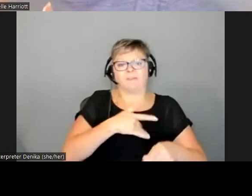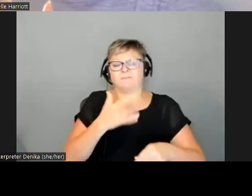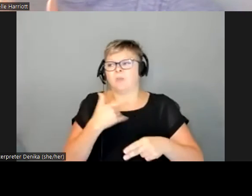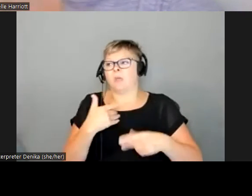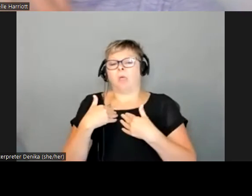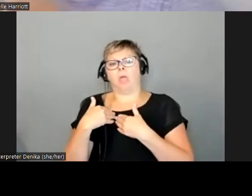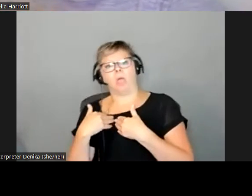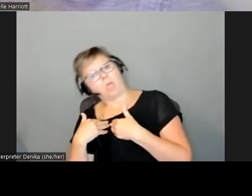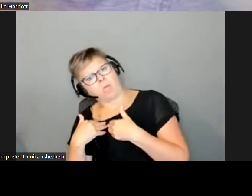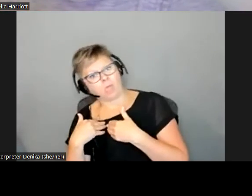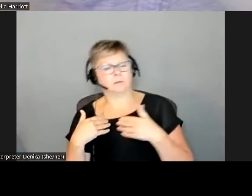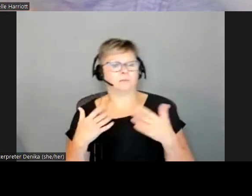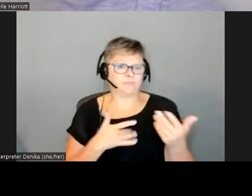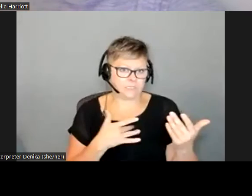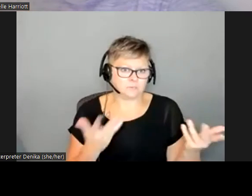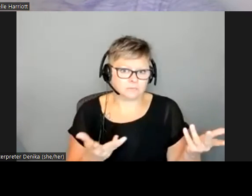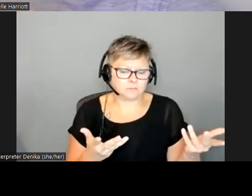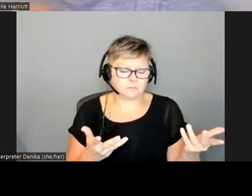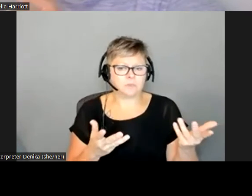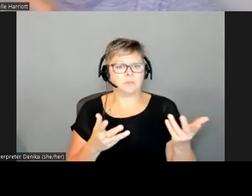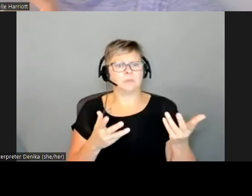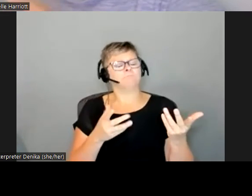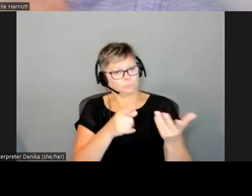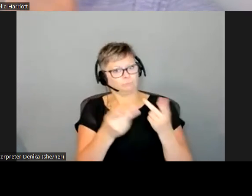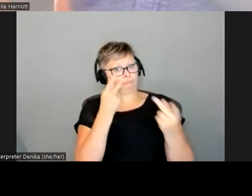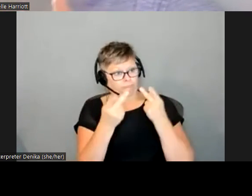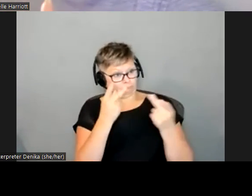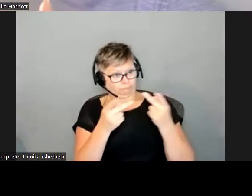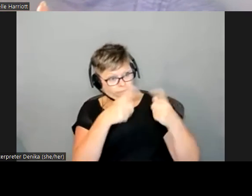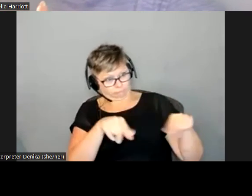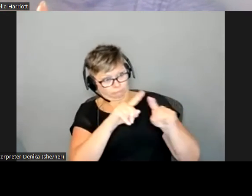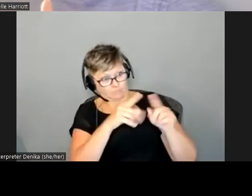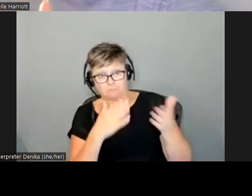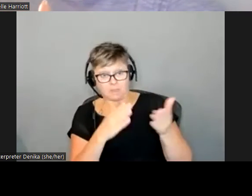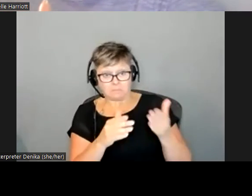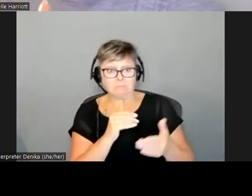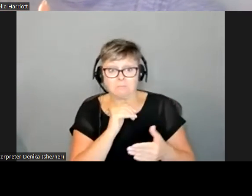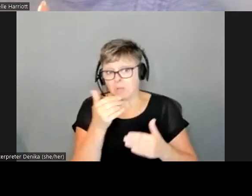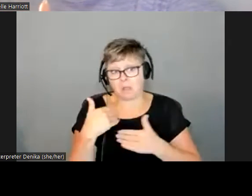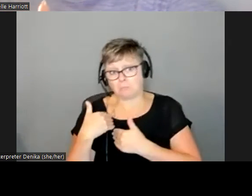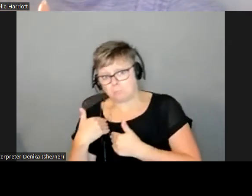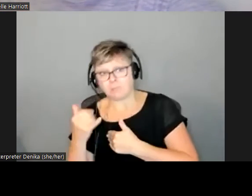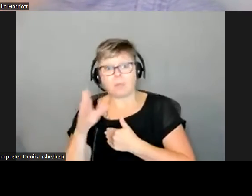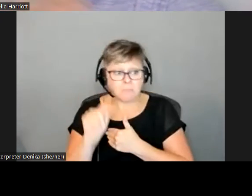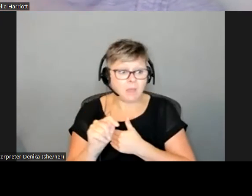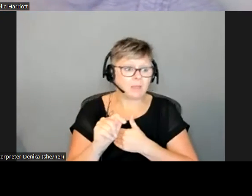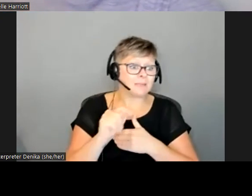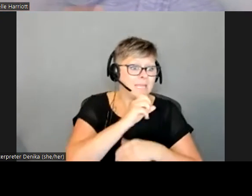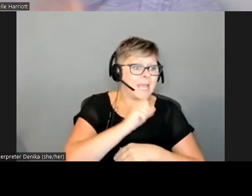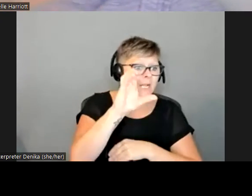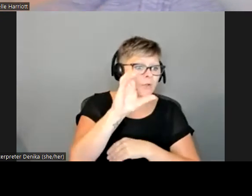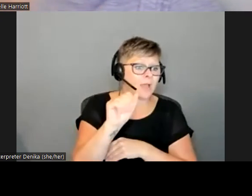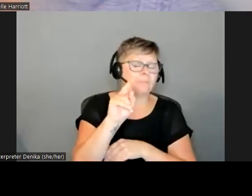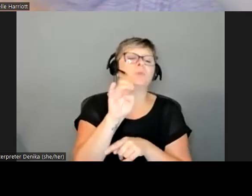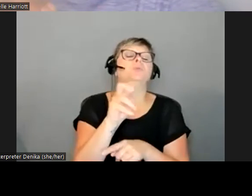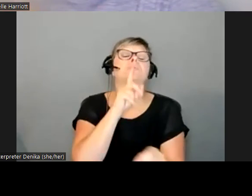on the flip side that, the levels of caregiver stress and burden may not be there, but there is still elder abuse taking place. But again,